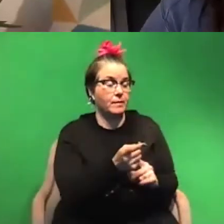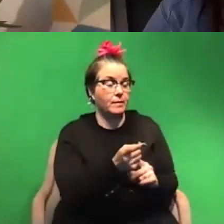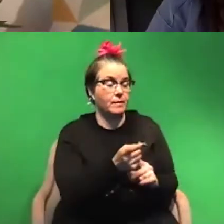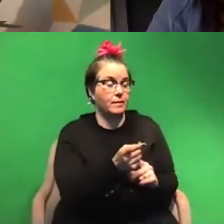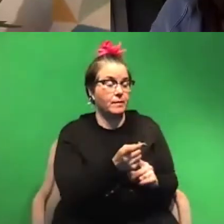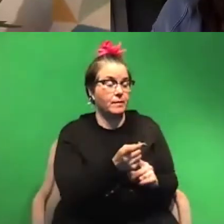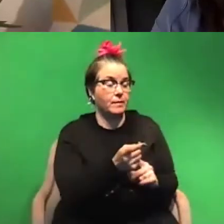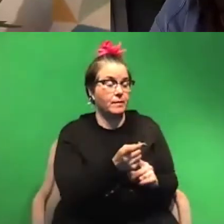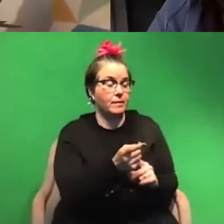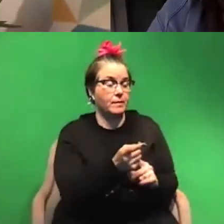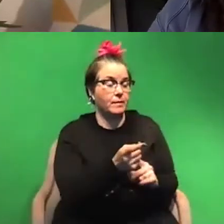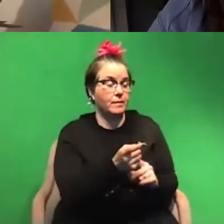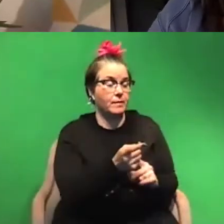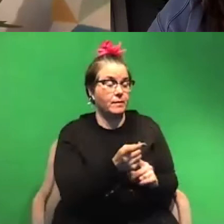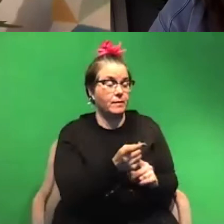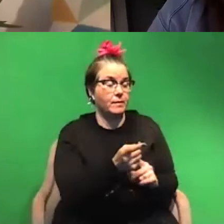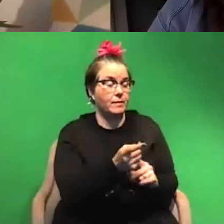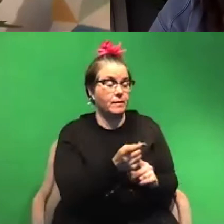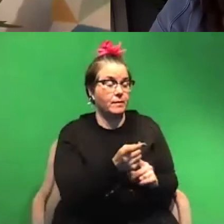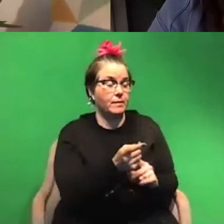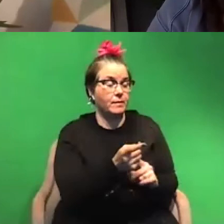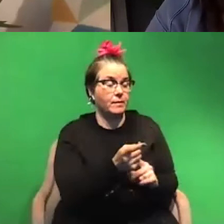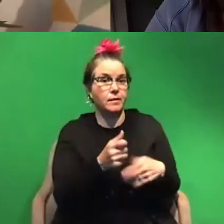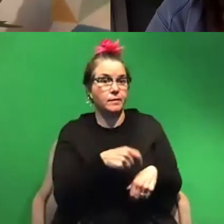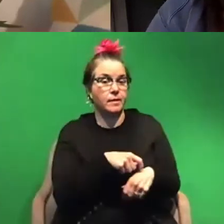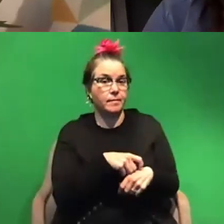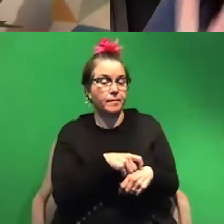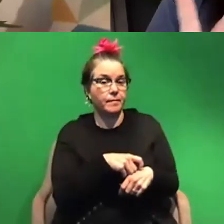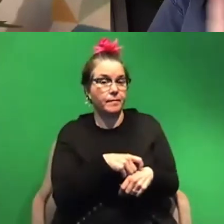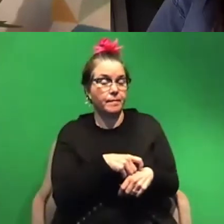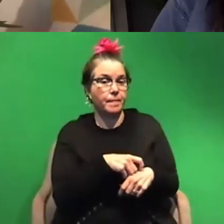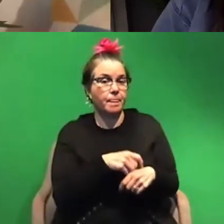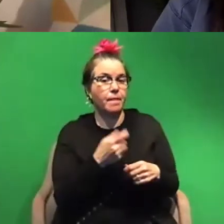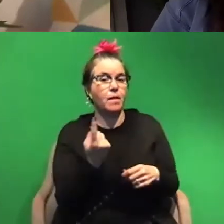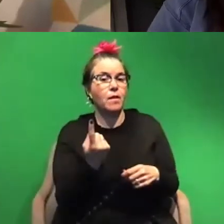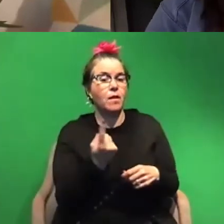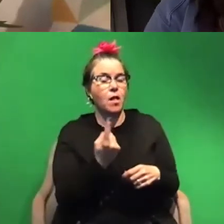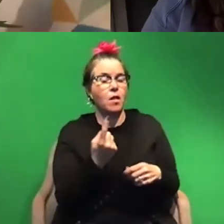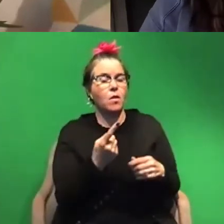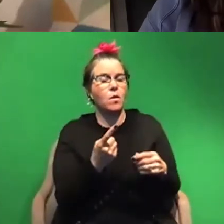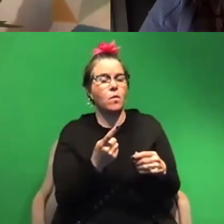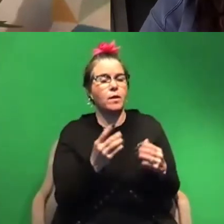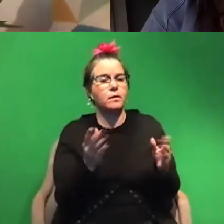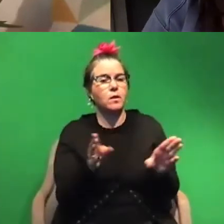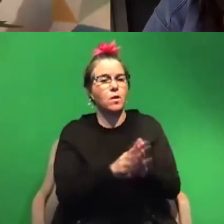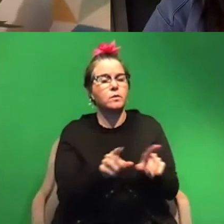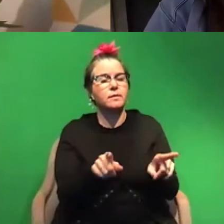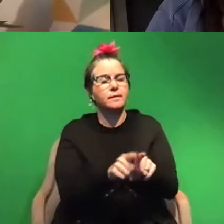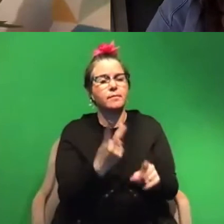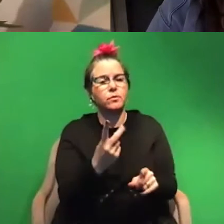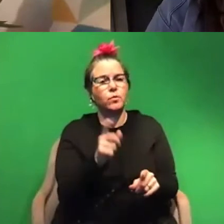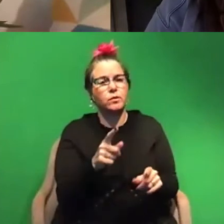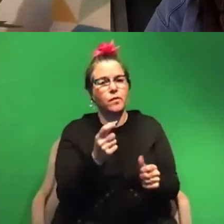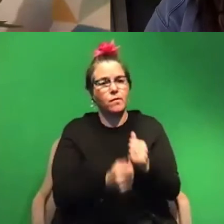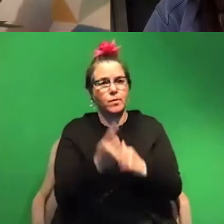for regular questions, but we are going to always wrap these sessions up with the same 2 questions for everybody. The first question is, what